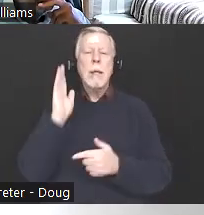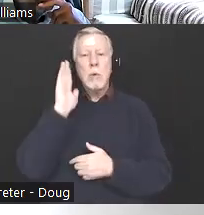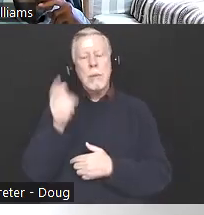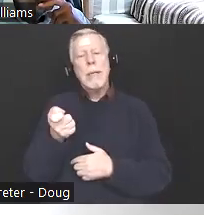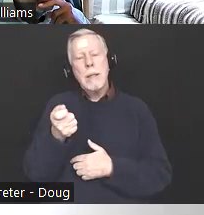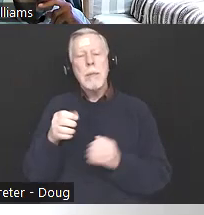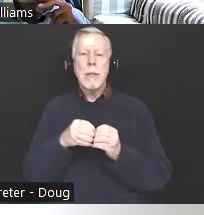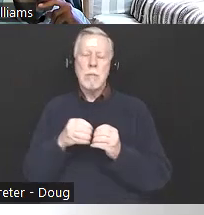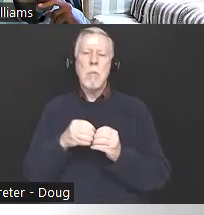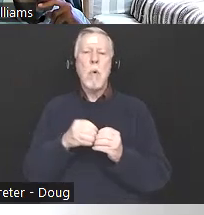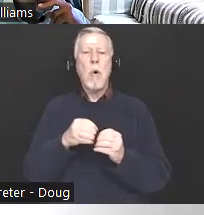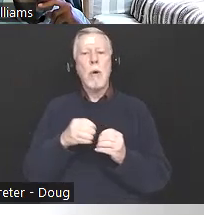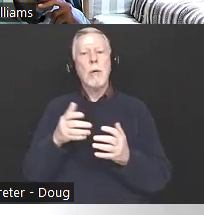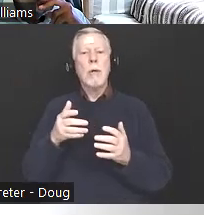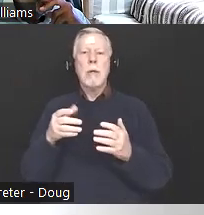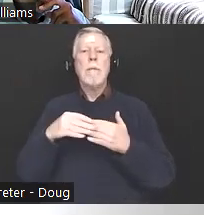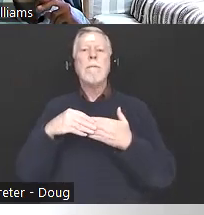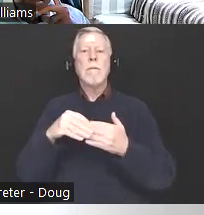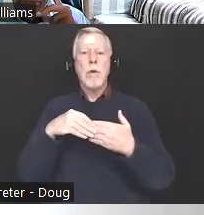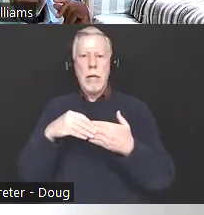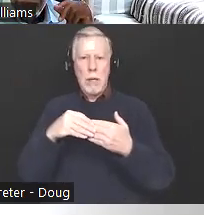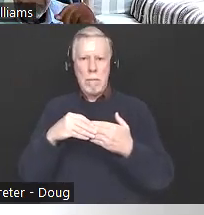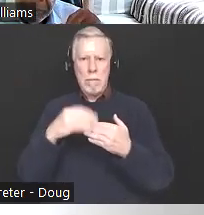more freedom to be able to